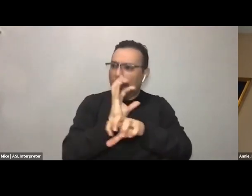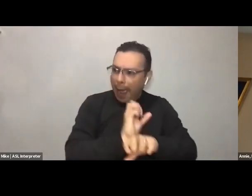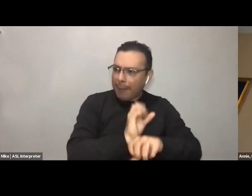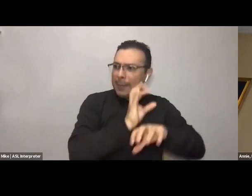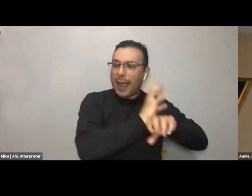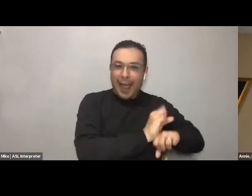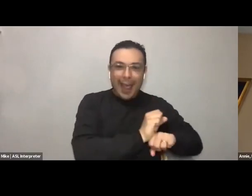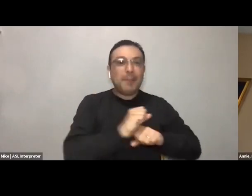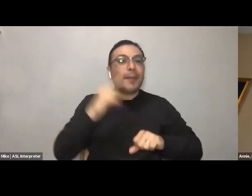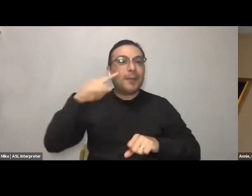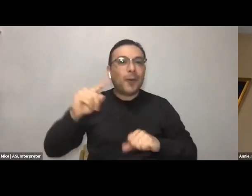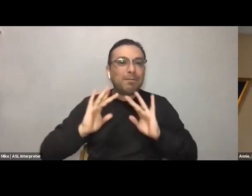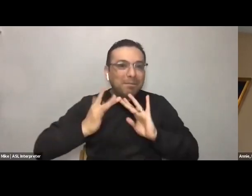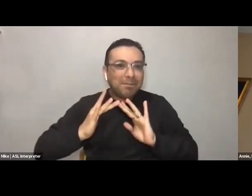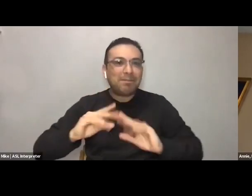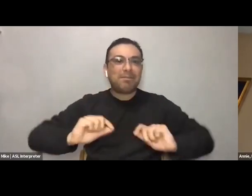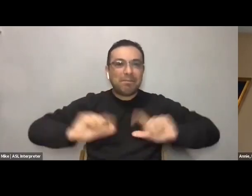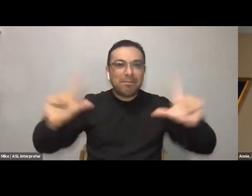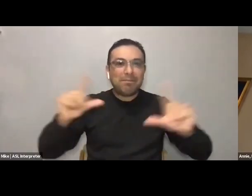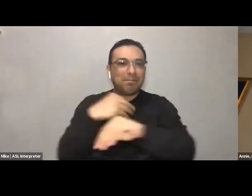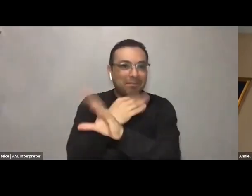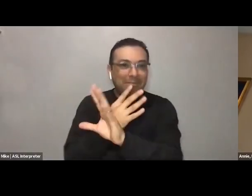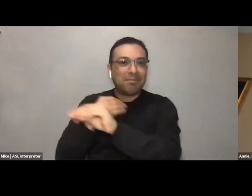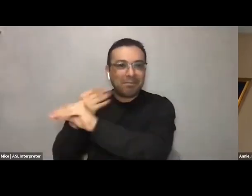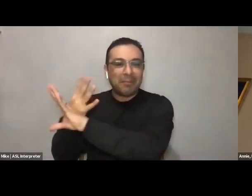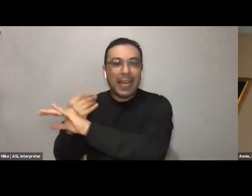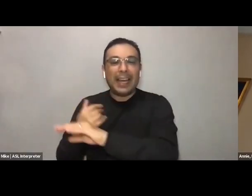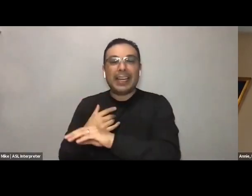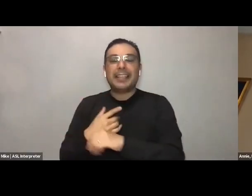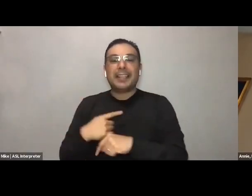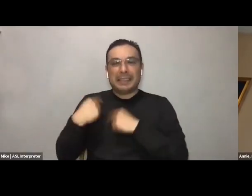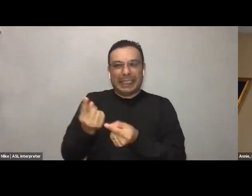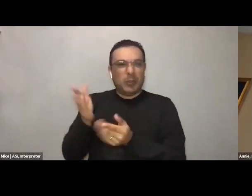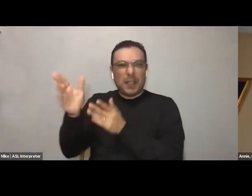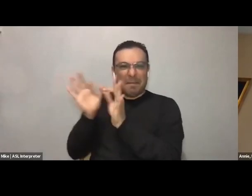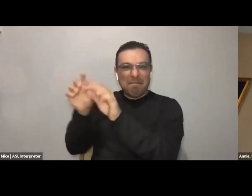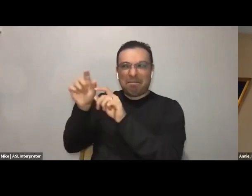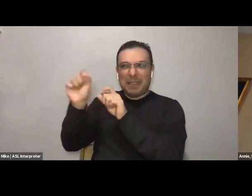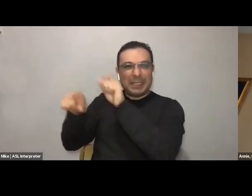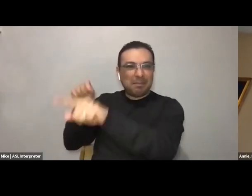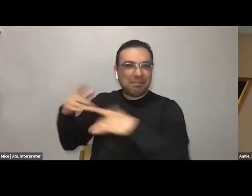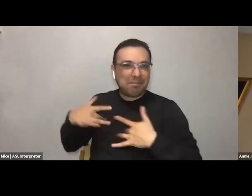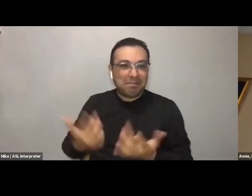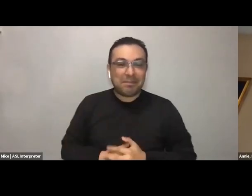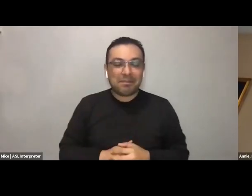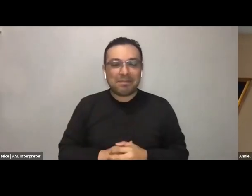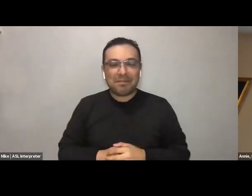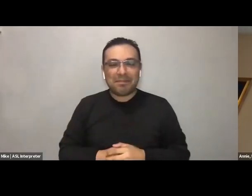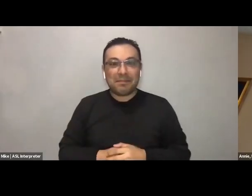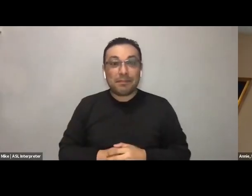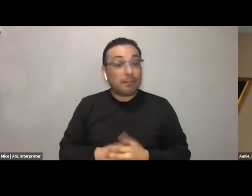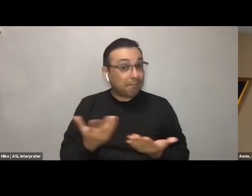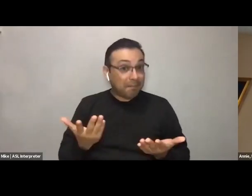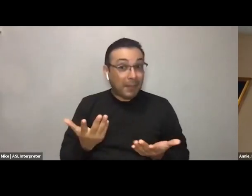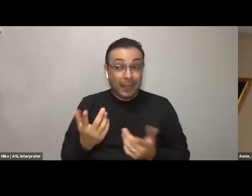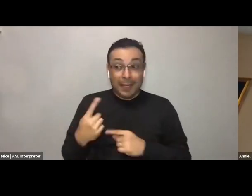programming over the past few months. And I think we can all agree, the past few months have been unusual